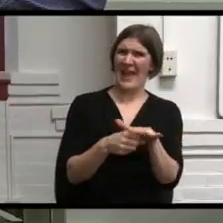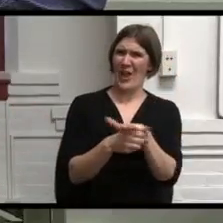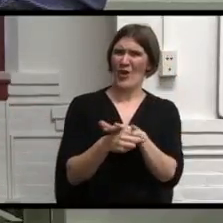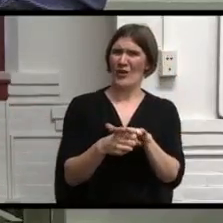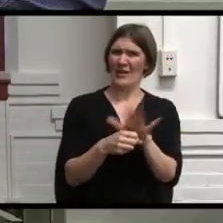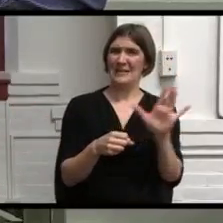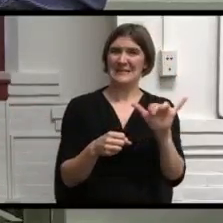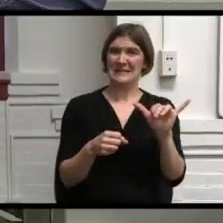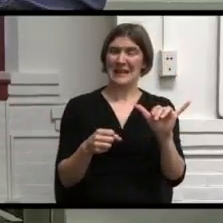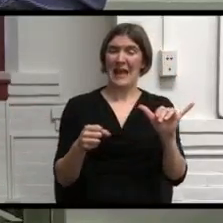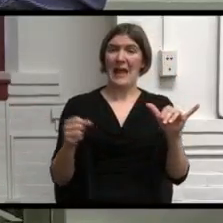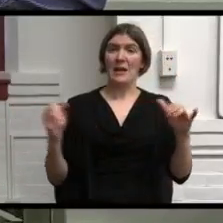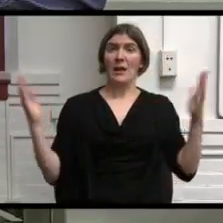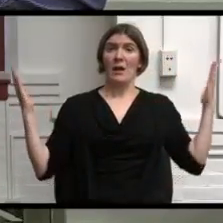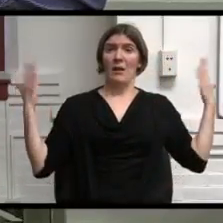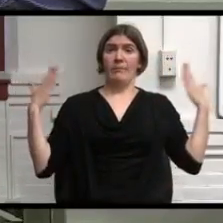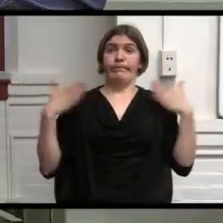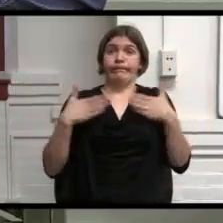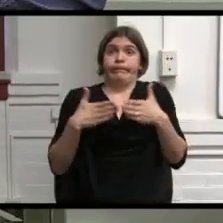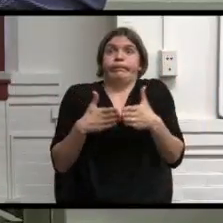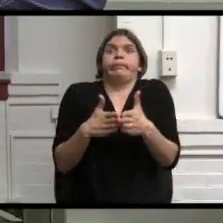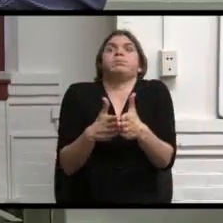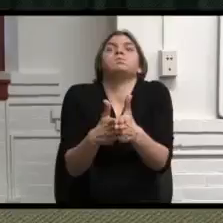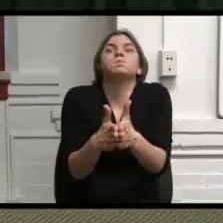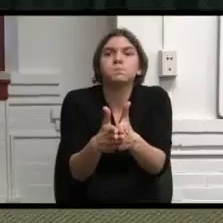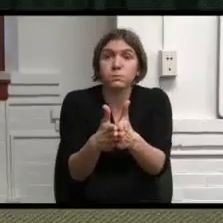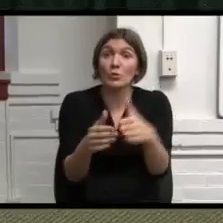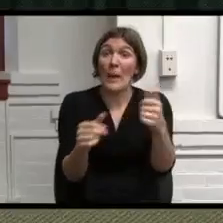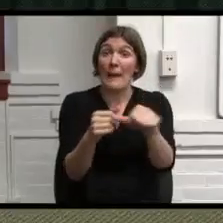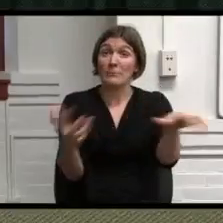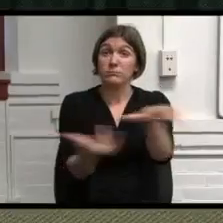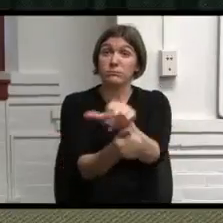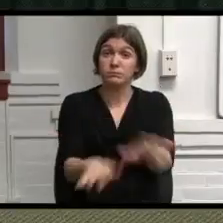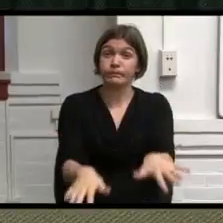once you get down to the corner where we had the real